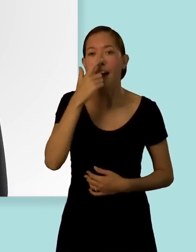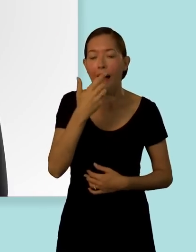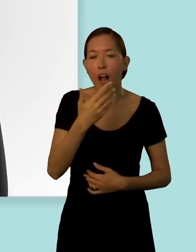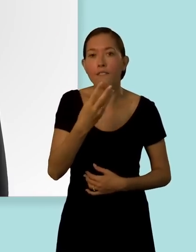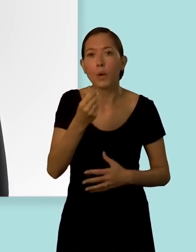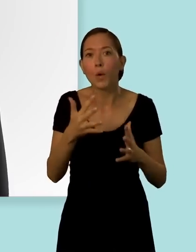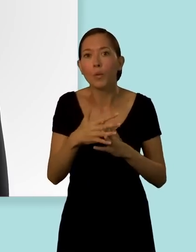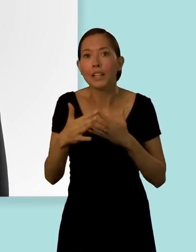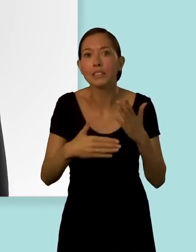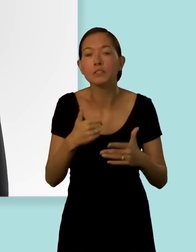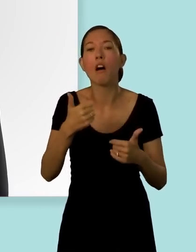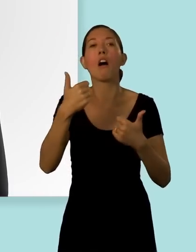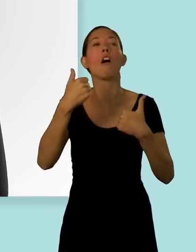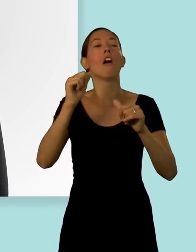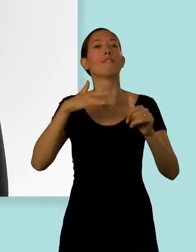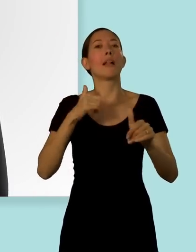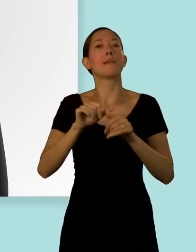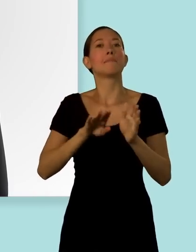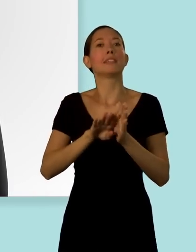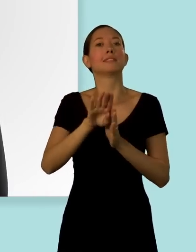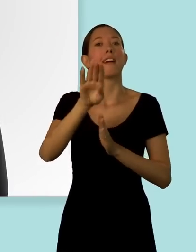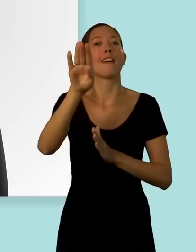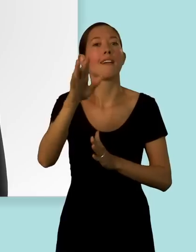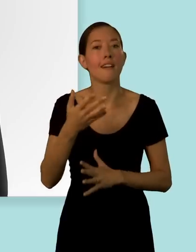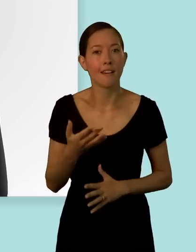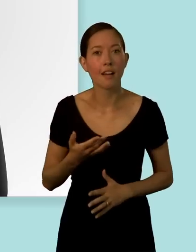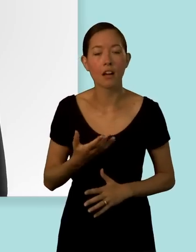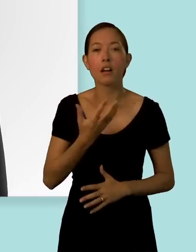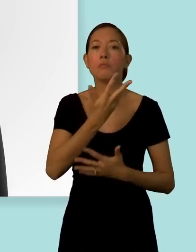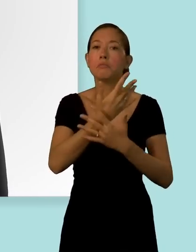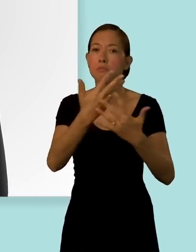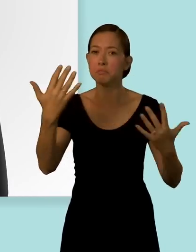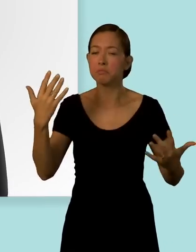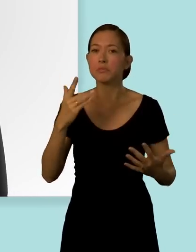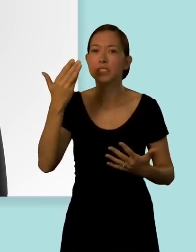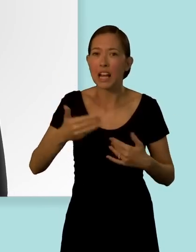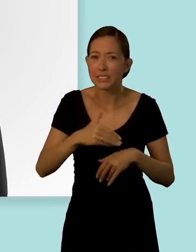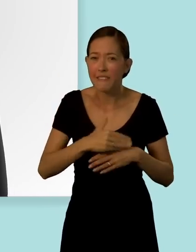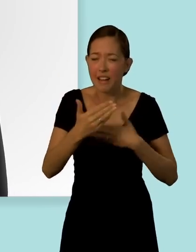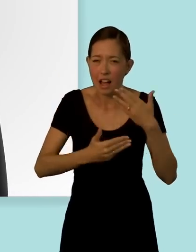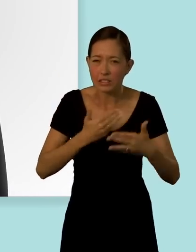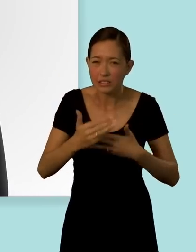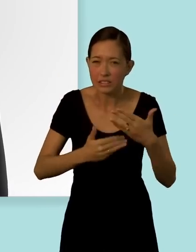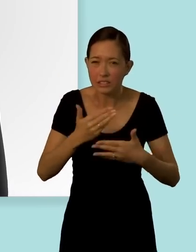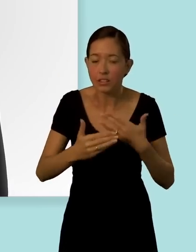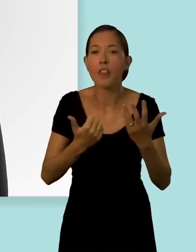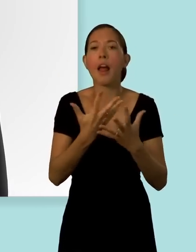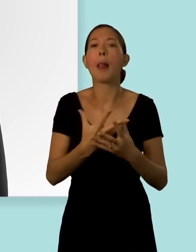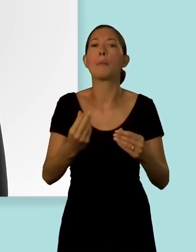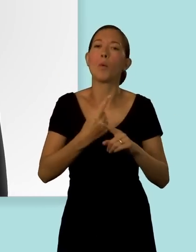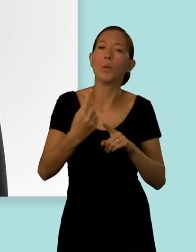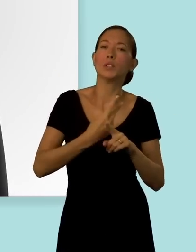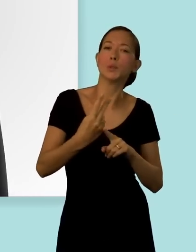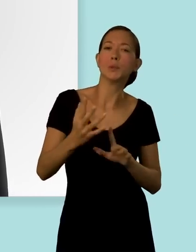take several weeks to notice the benefits of taking an antidepressant. Many people experience some side effects to begin